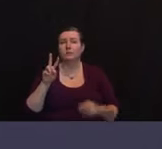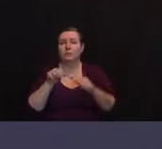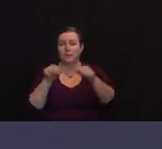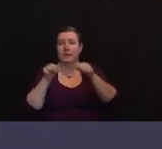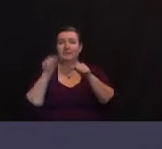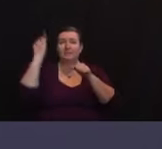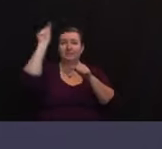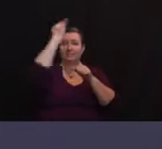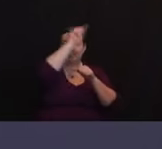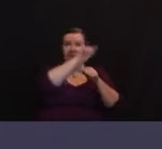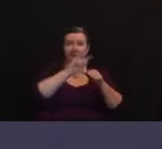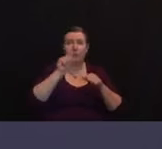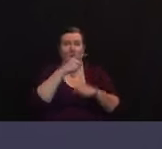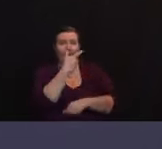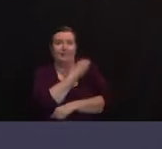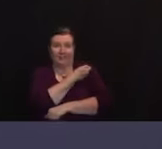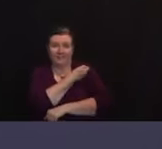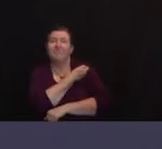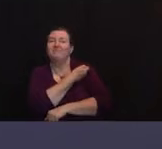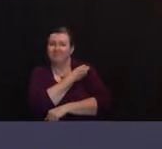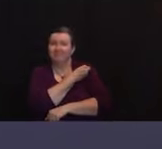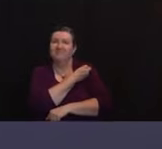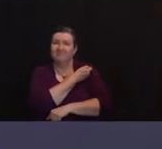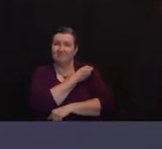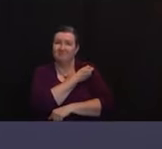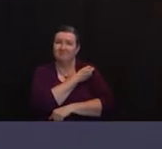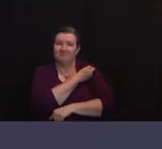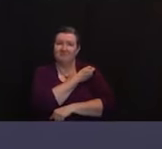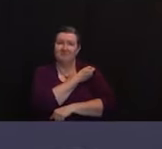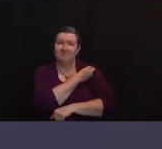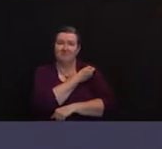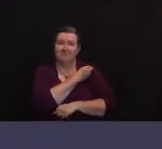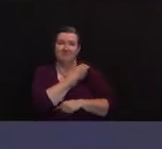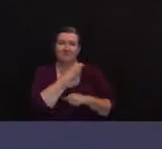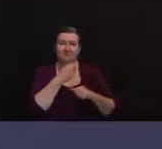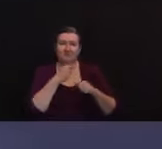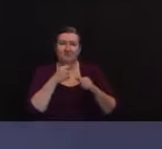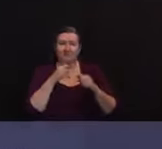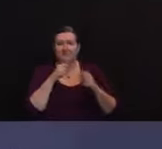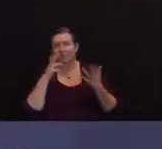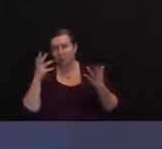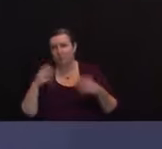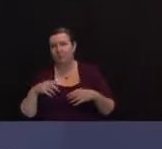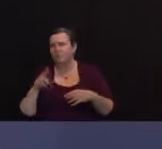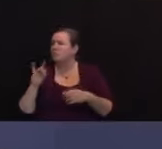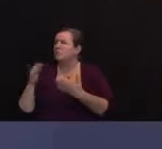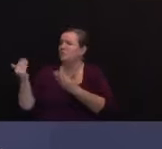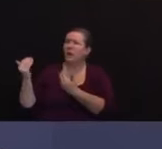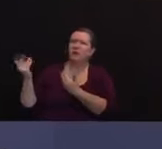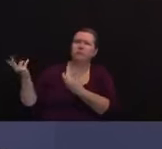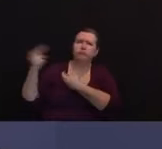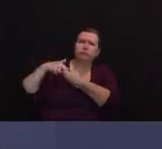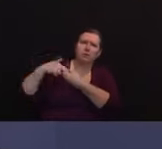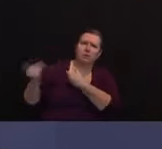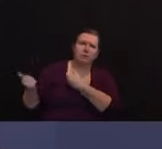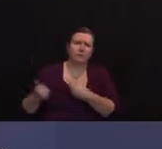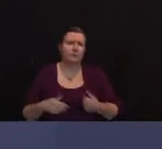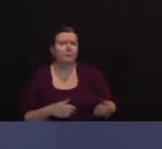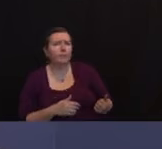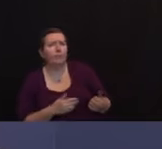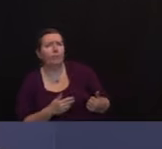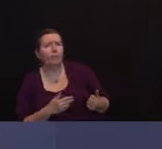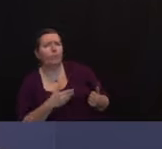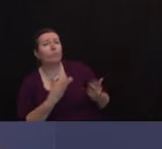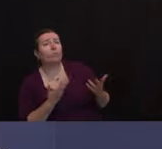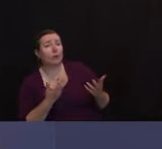very good question, not everybody can get there. Judy, please. We are vaccinating